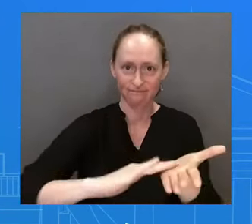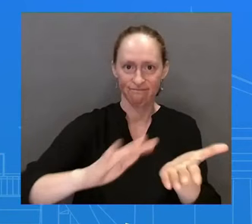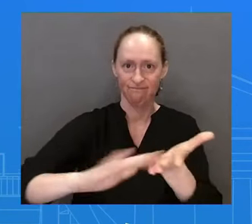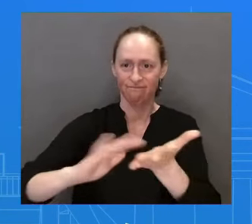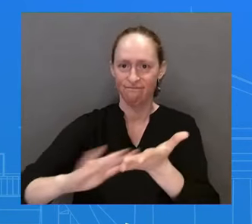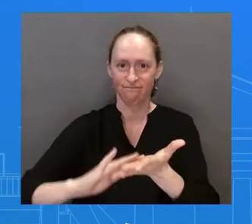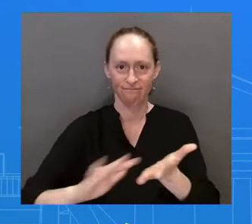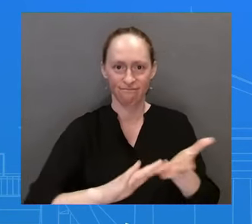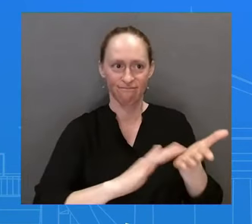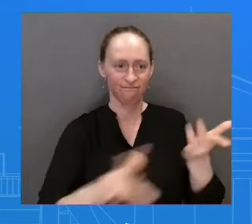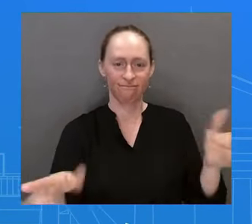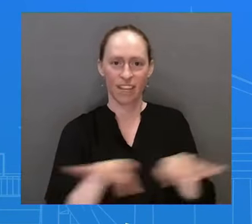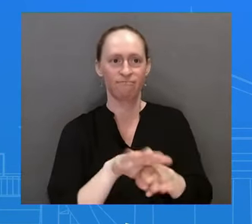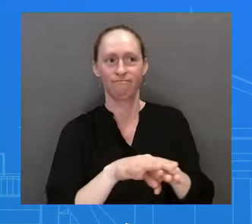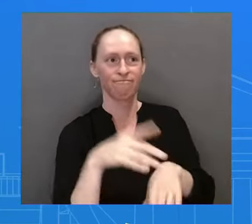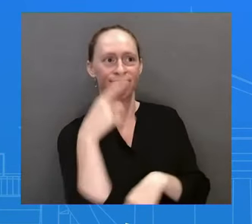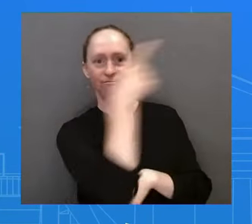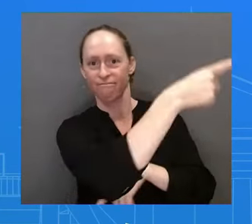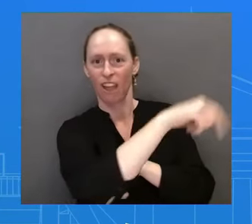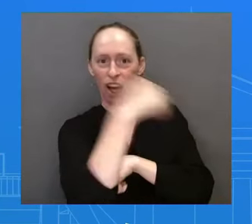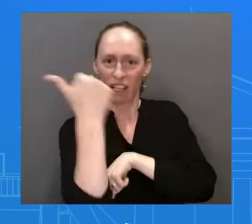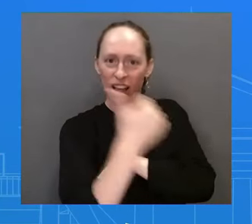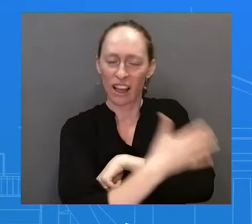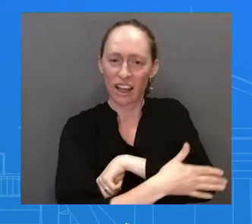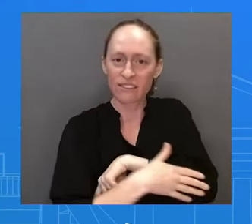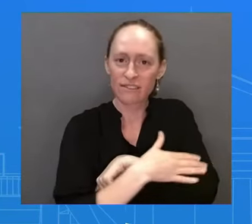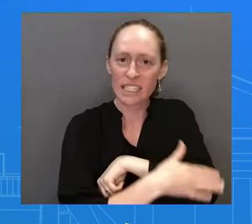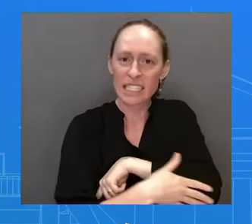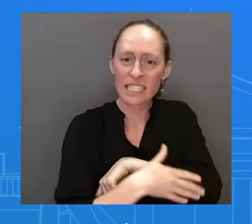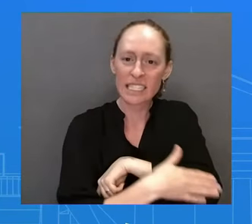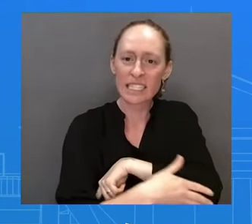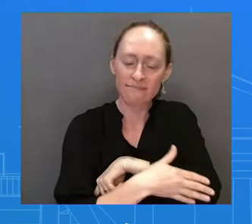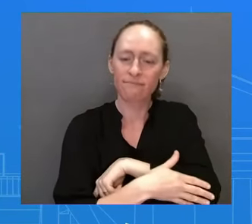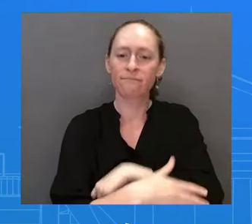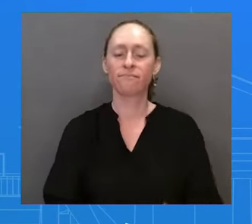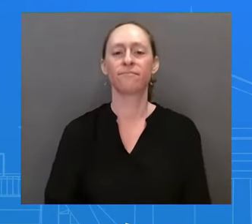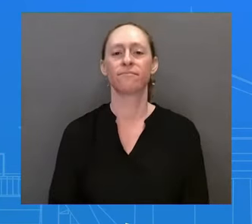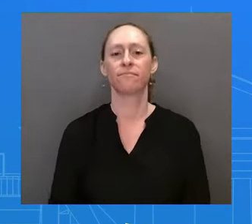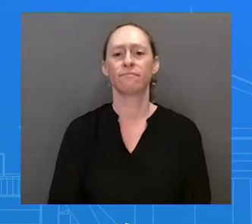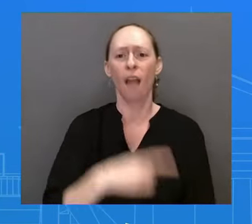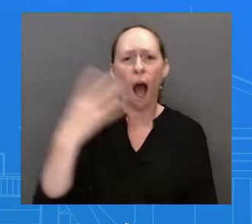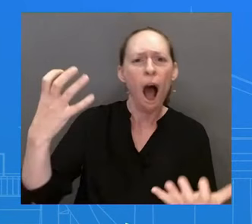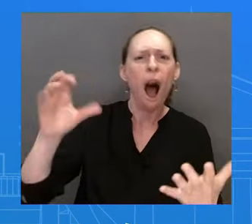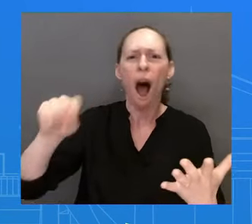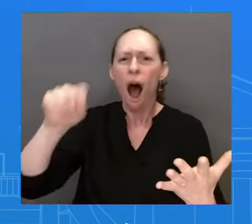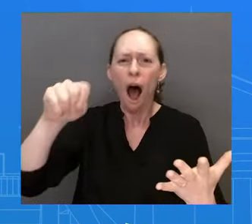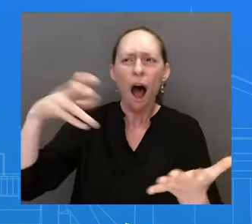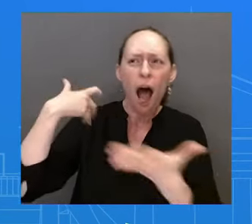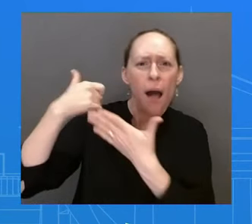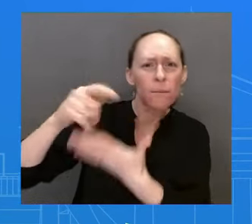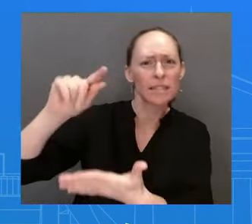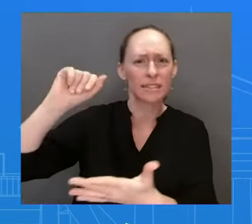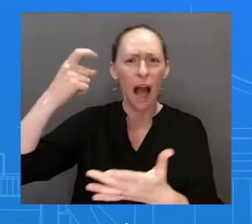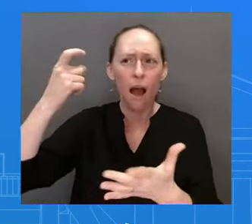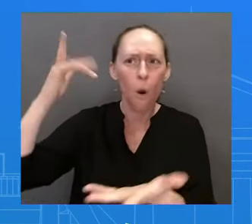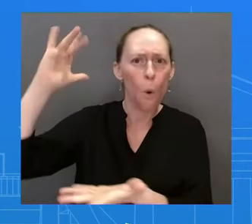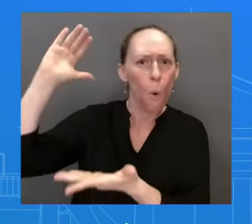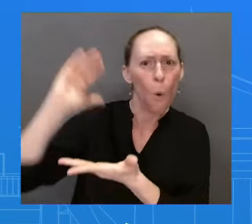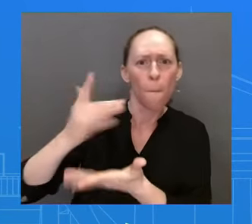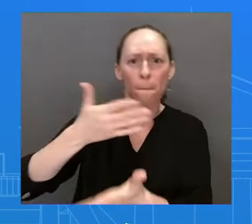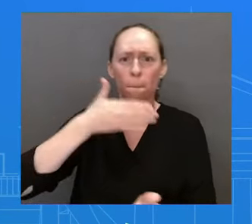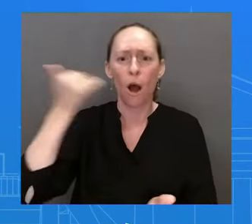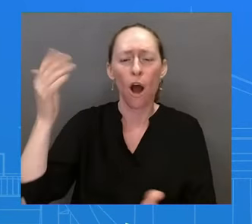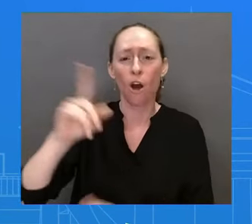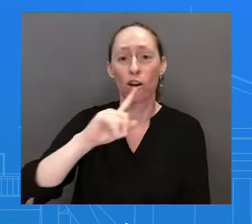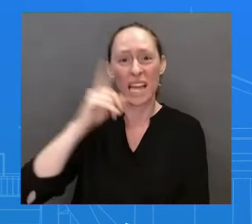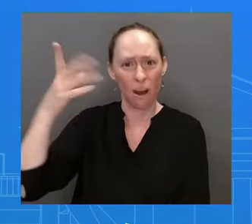big corporations over restoring helping working families that need a little bit more breathing room